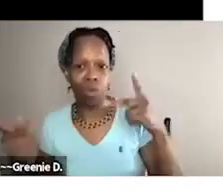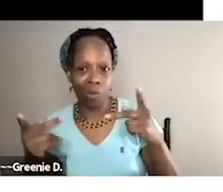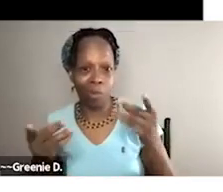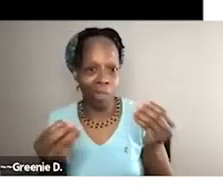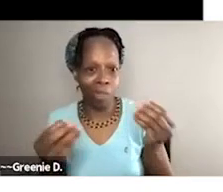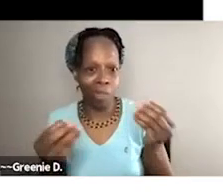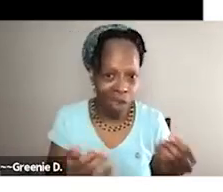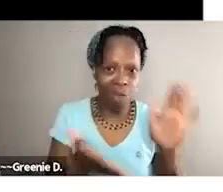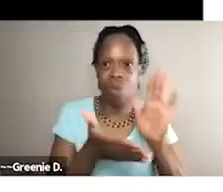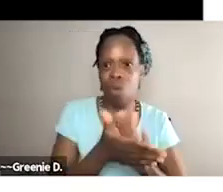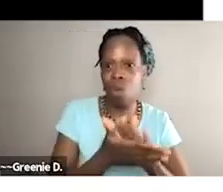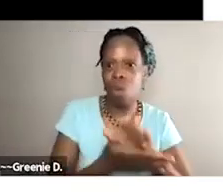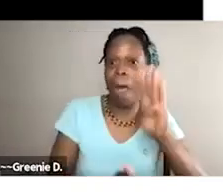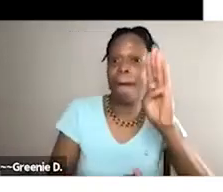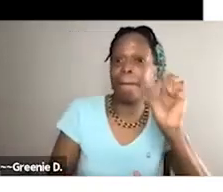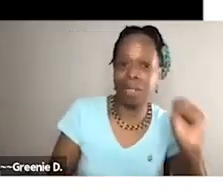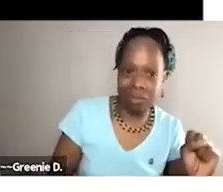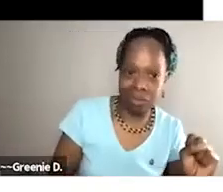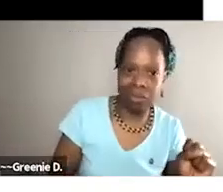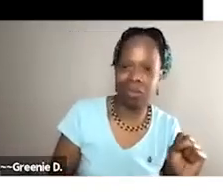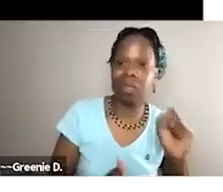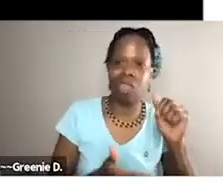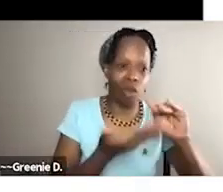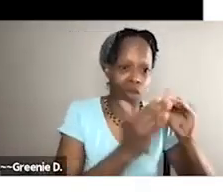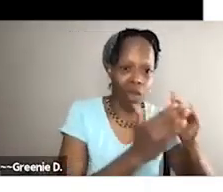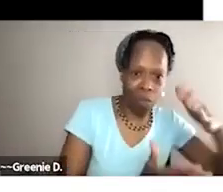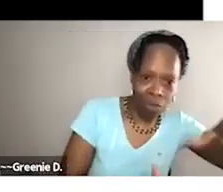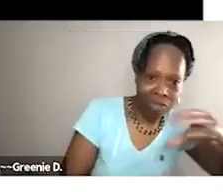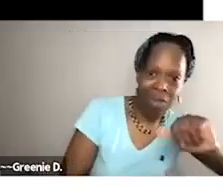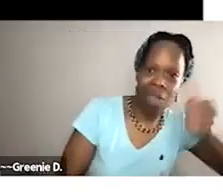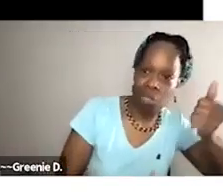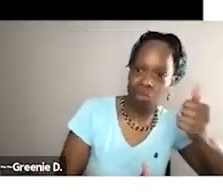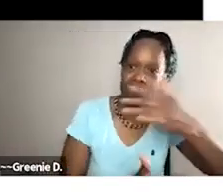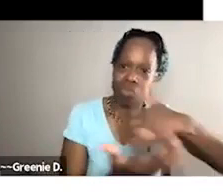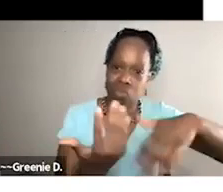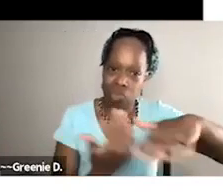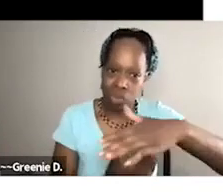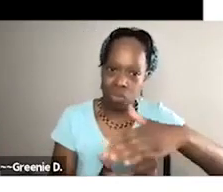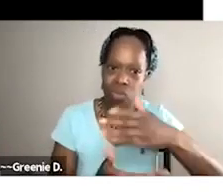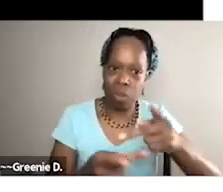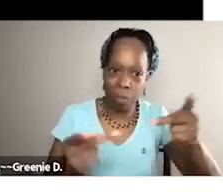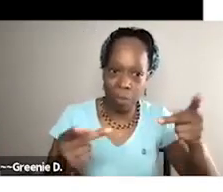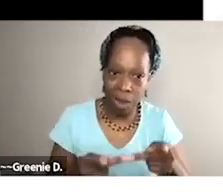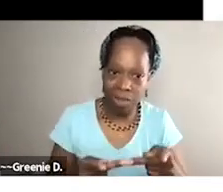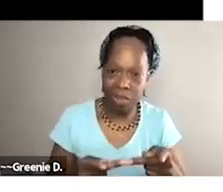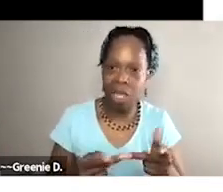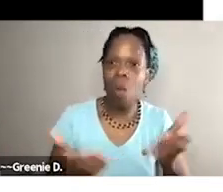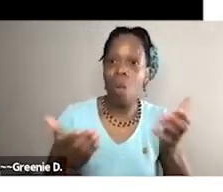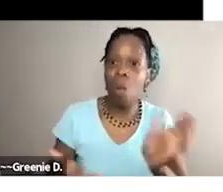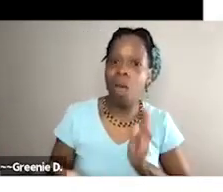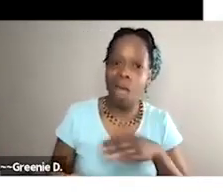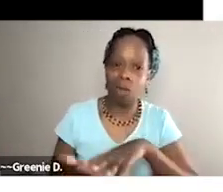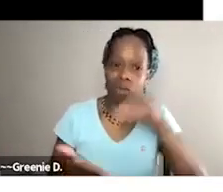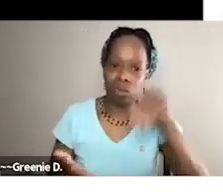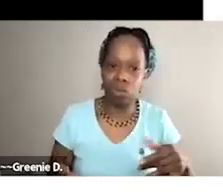course. We want them to experience themselves being fully and completely included in the world around